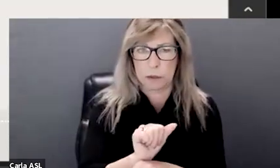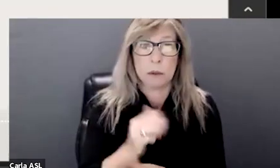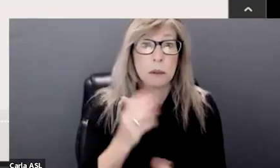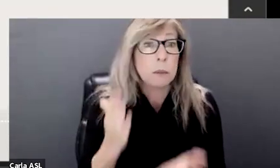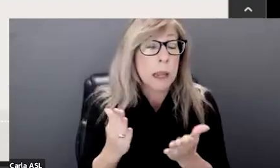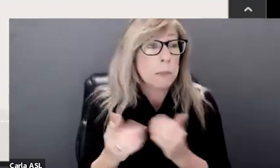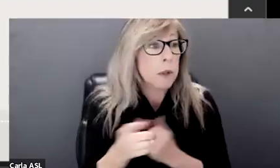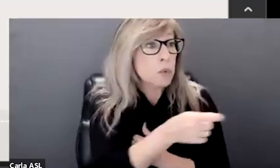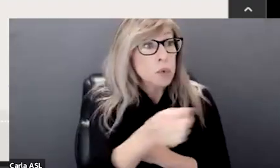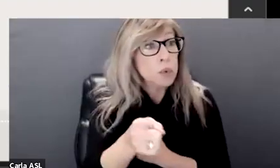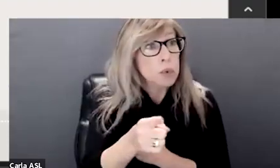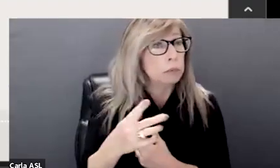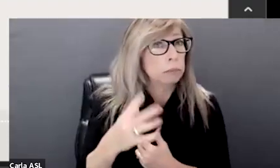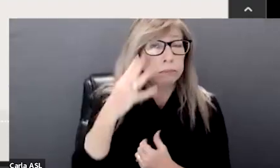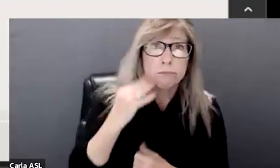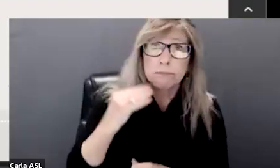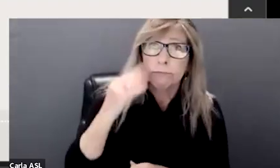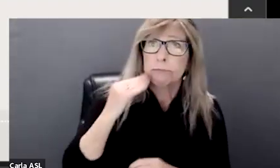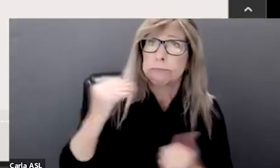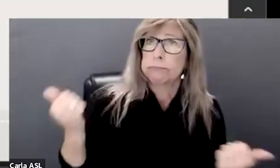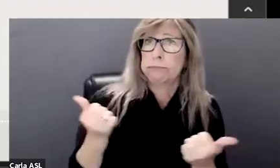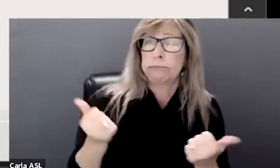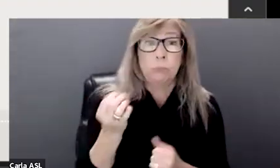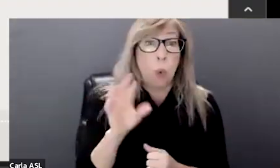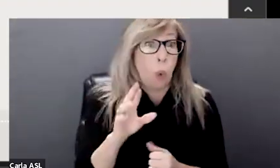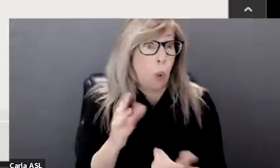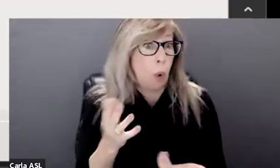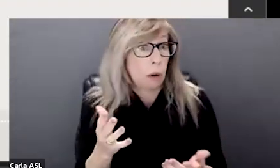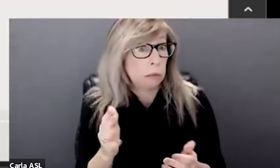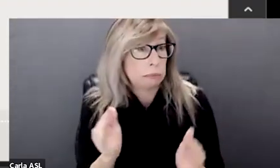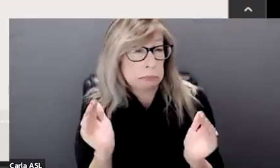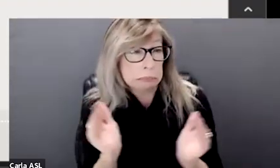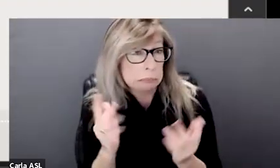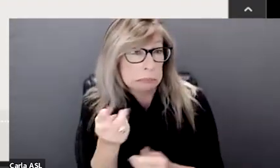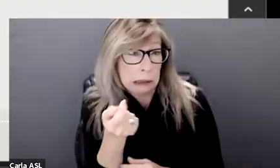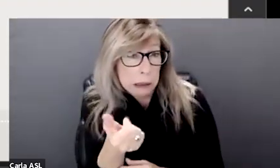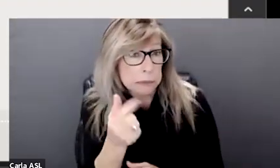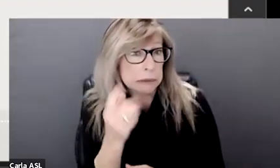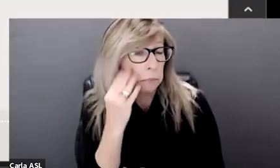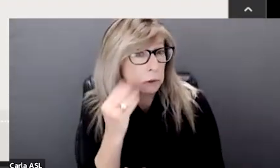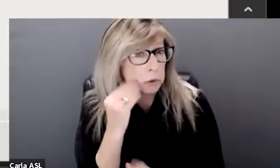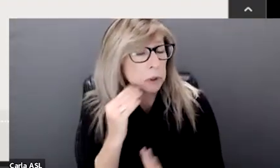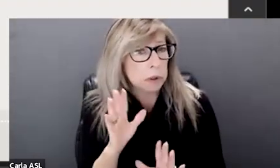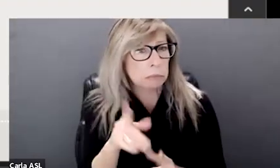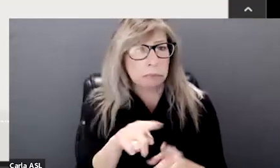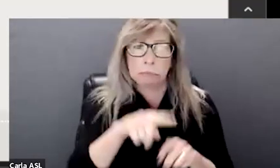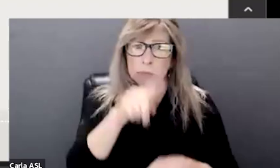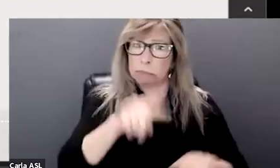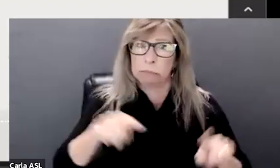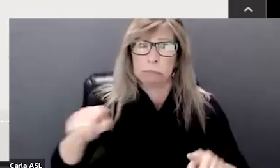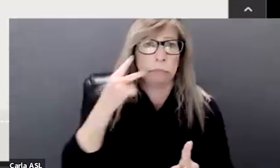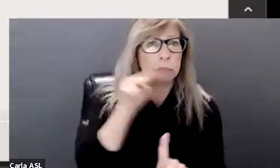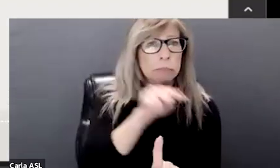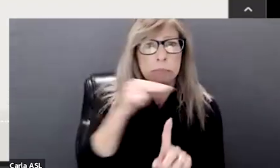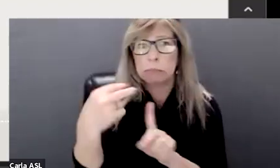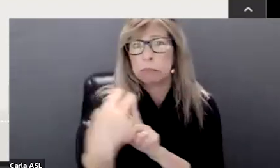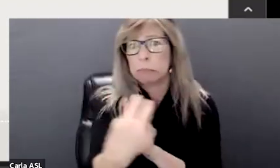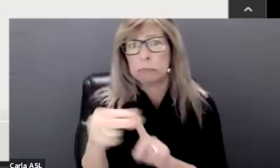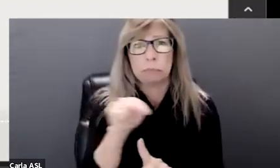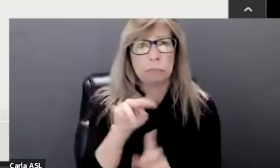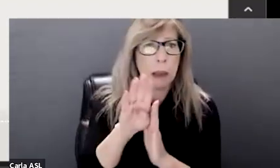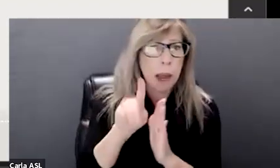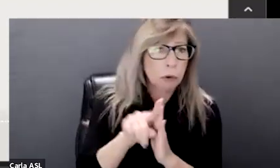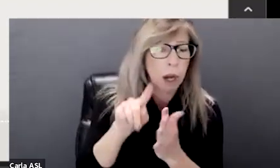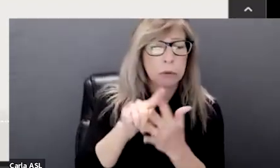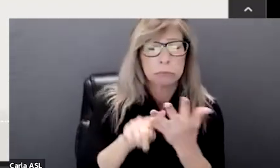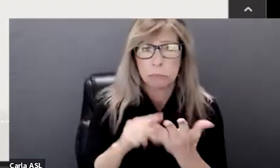of experience with, or maybe not so much. I know that attendees of the conference come from all different perspectives, viewpoints, rules, and so